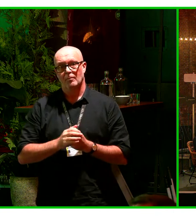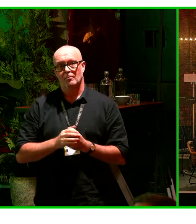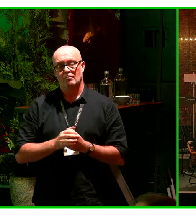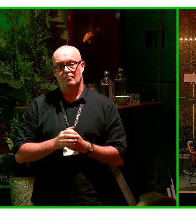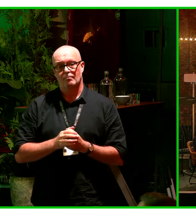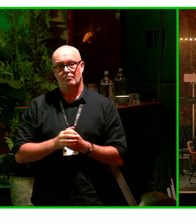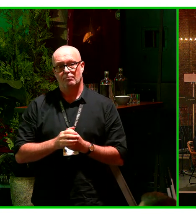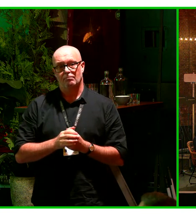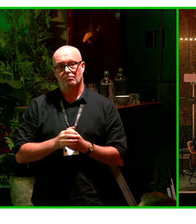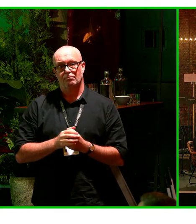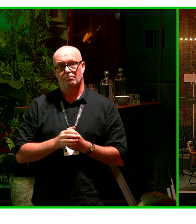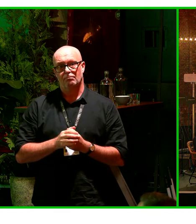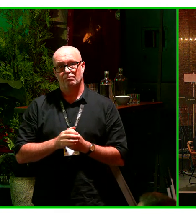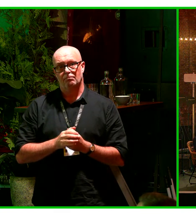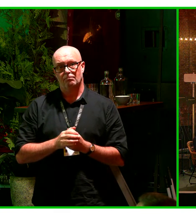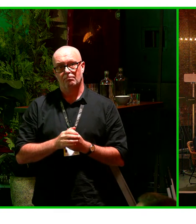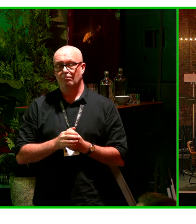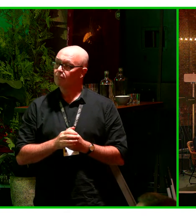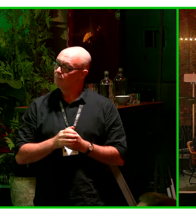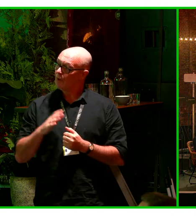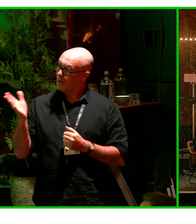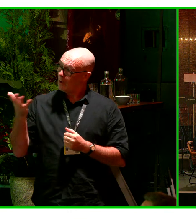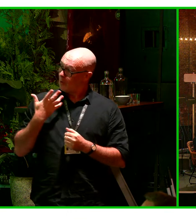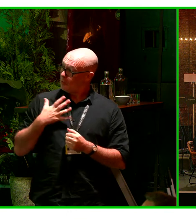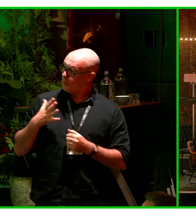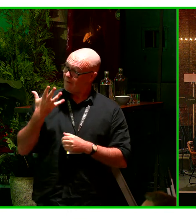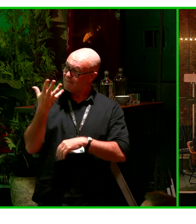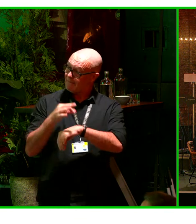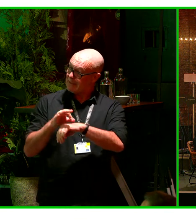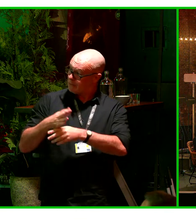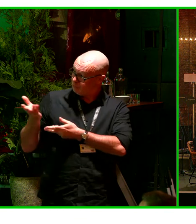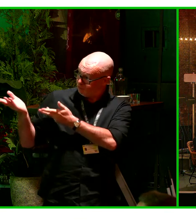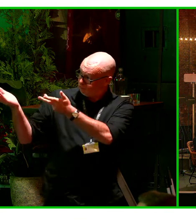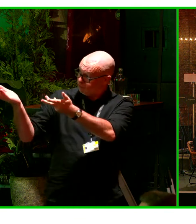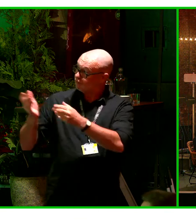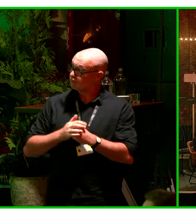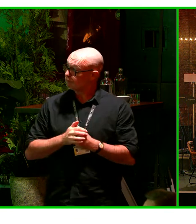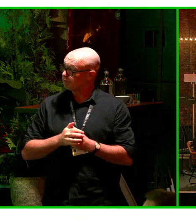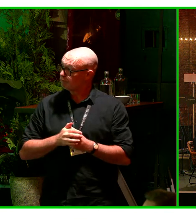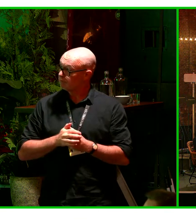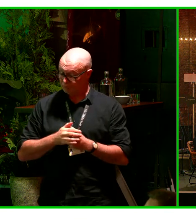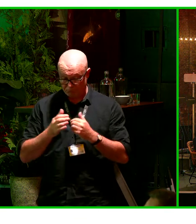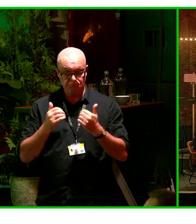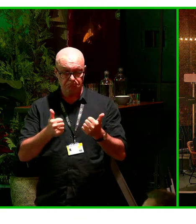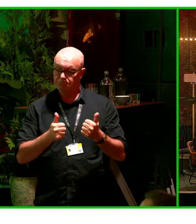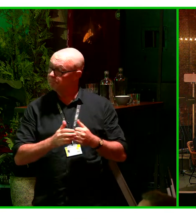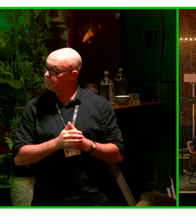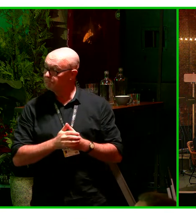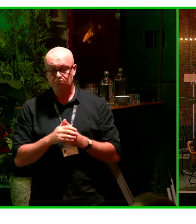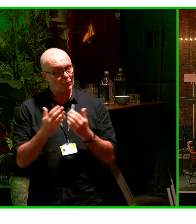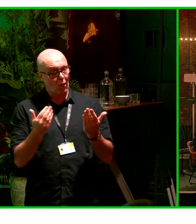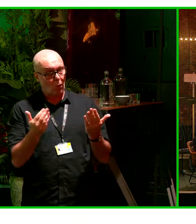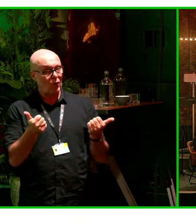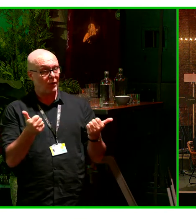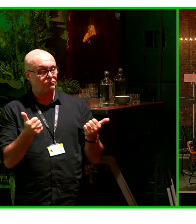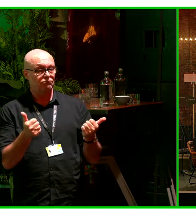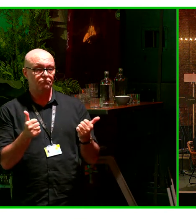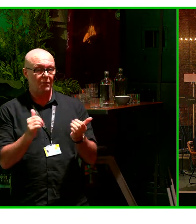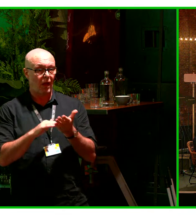if you just want to run through your 5 minute piece. Okay, welcome here to